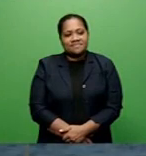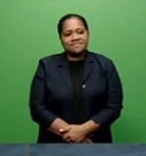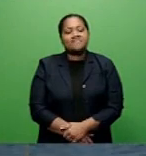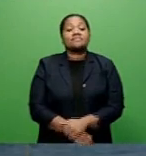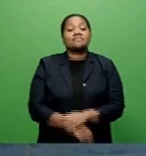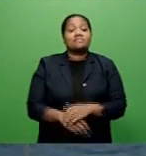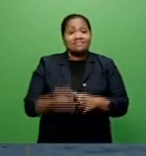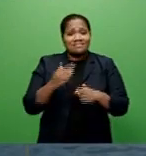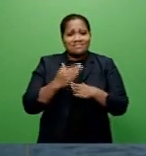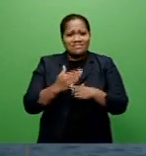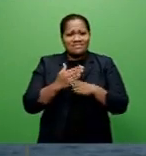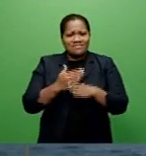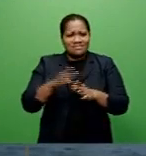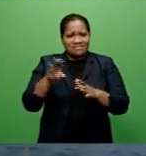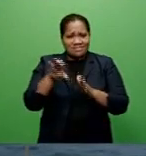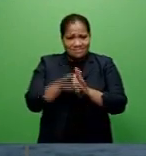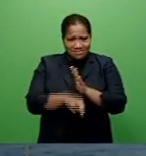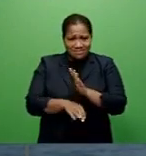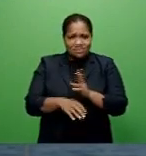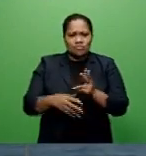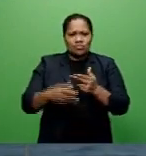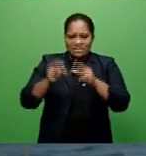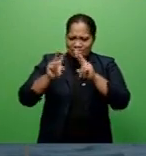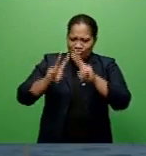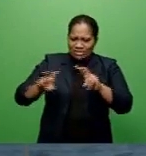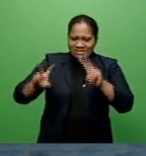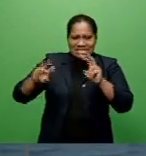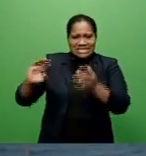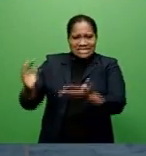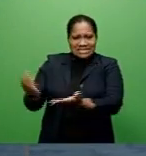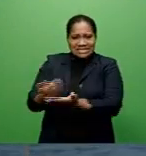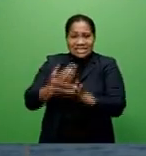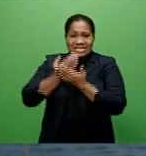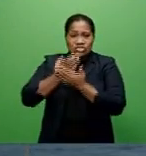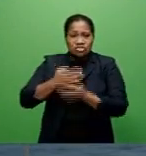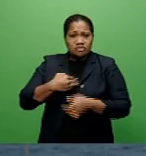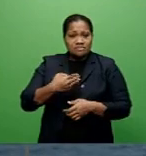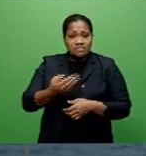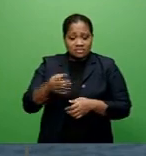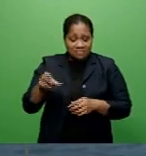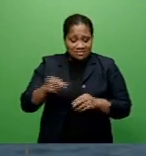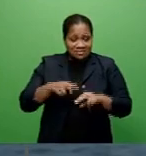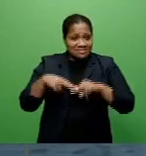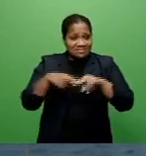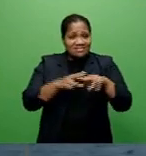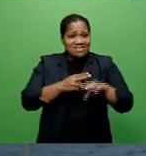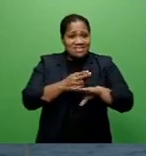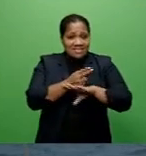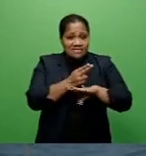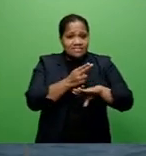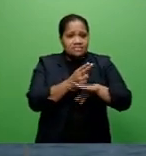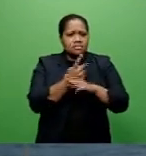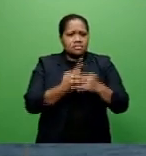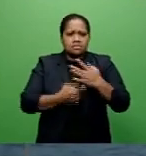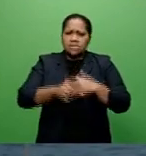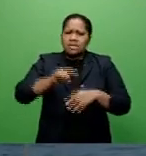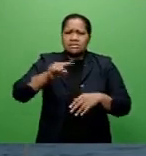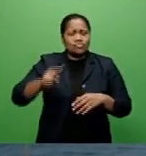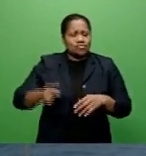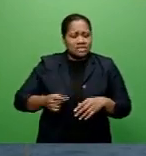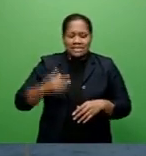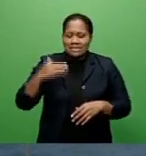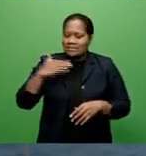The operational cost associated with search and rescue missions by the Fiji Navy runs into hundreds of thousands